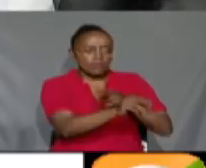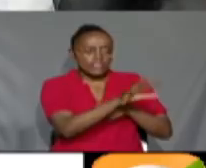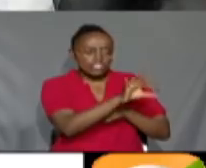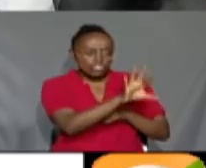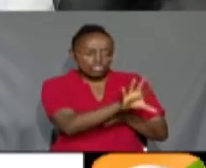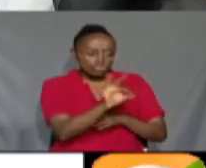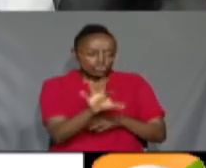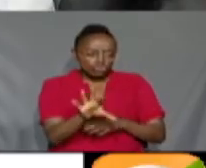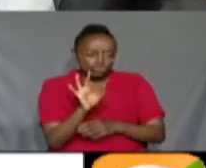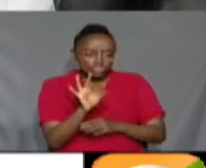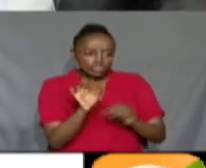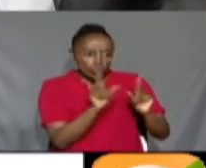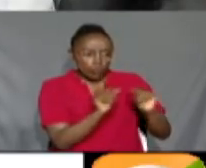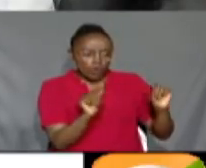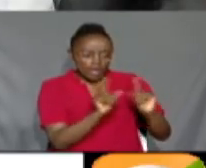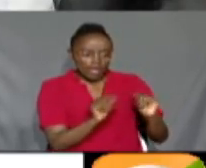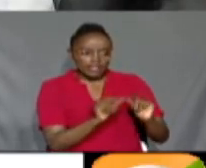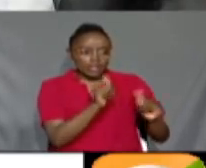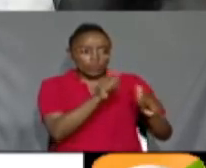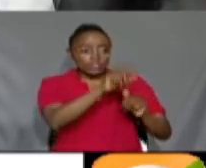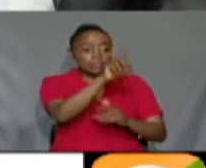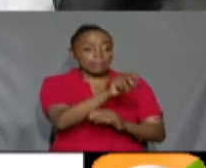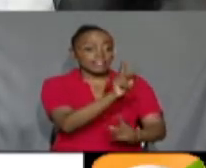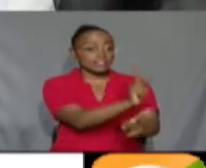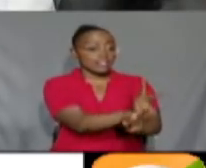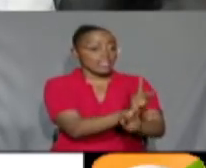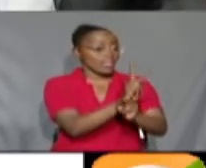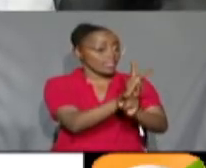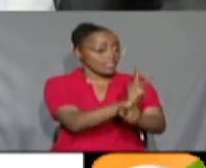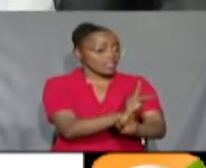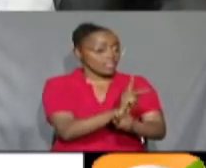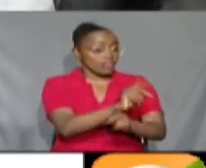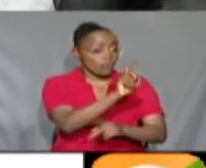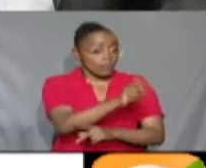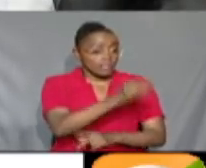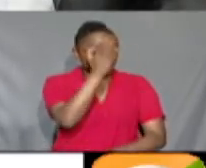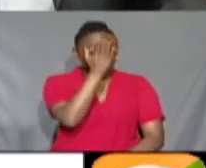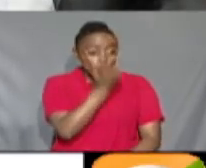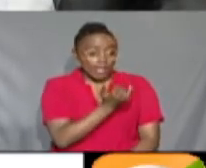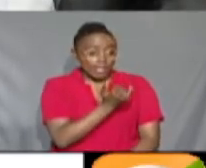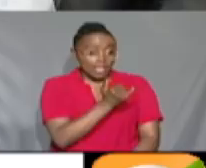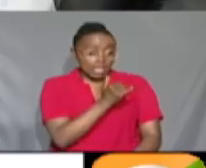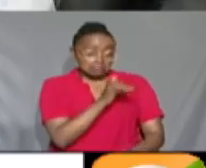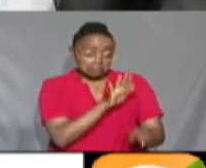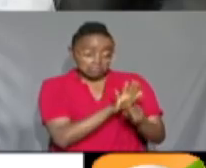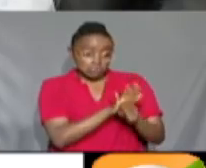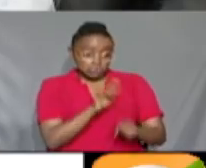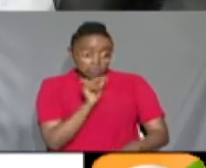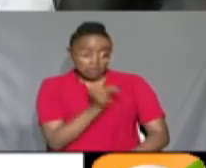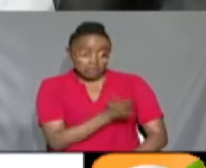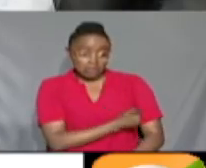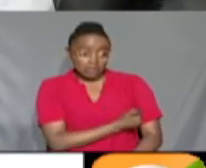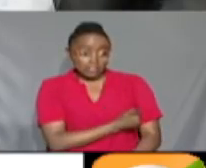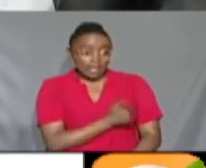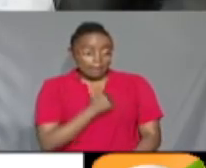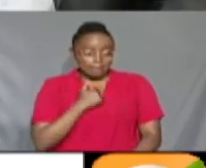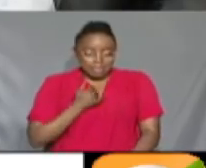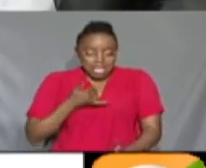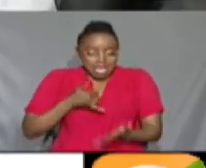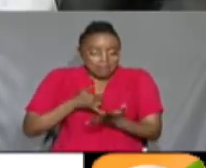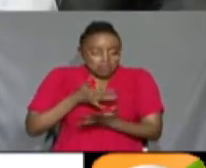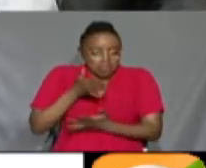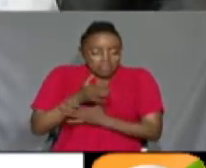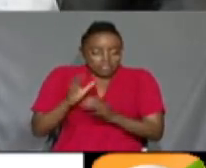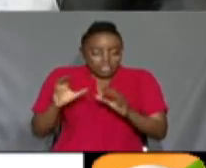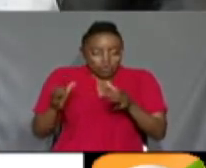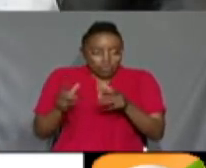of word much is the one that we have to be very careful about. Because there are those of us, perhaps I don't belong to that category,